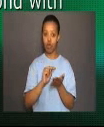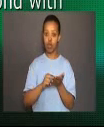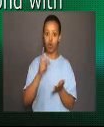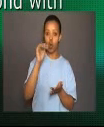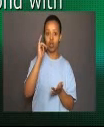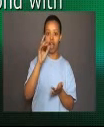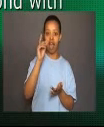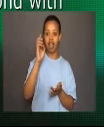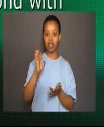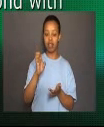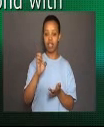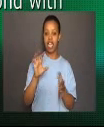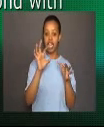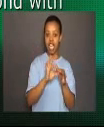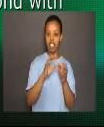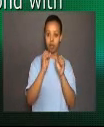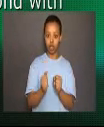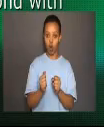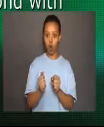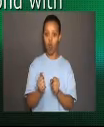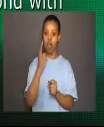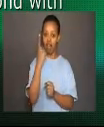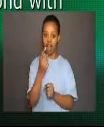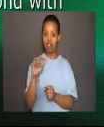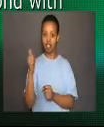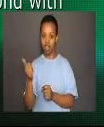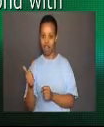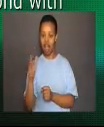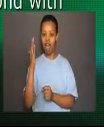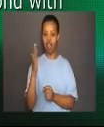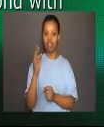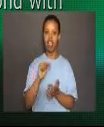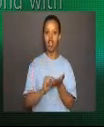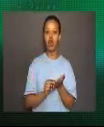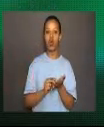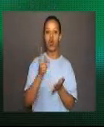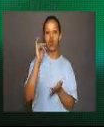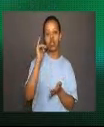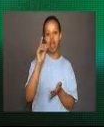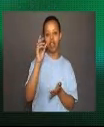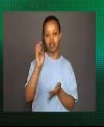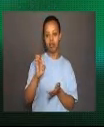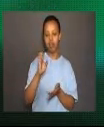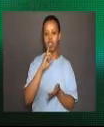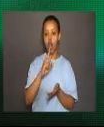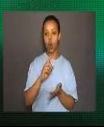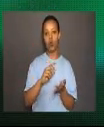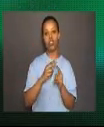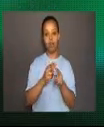nucleotide can only bond with one other type of nucleotide.